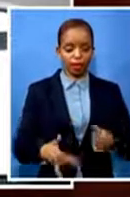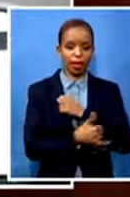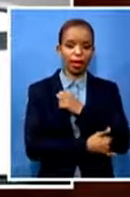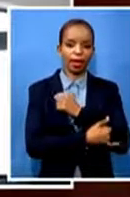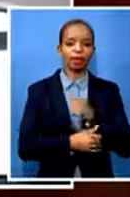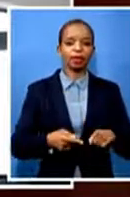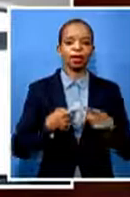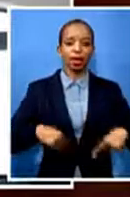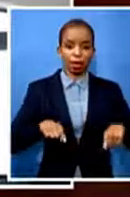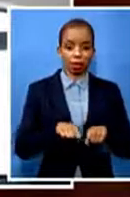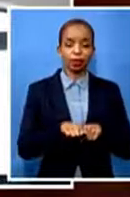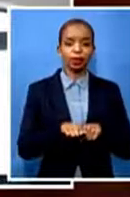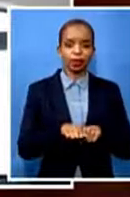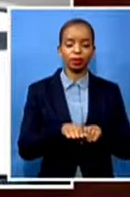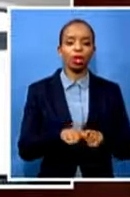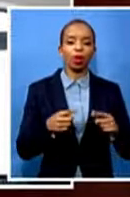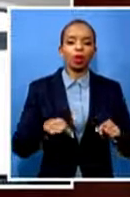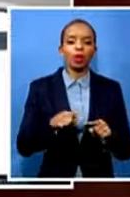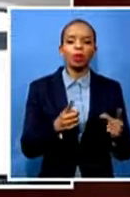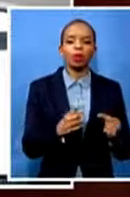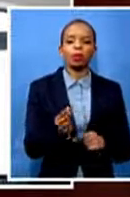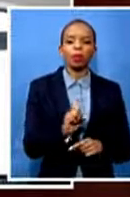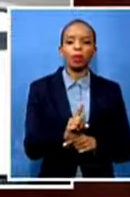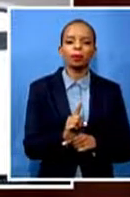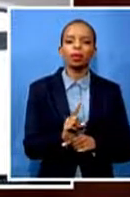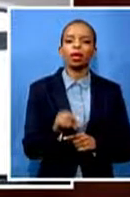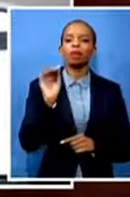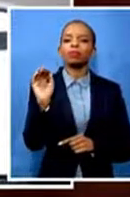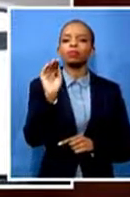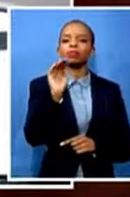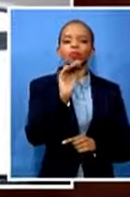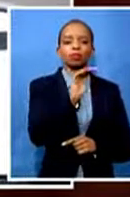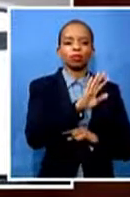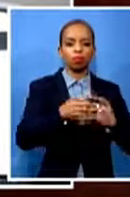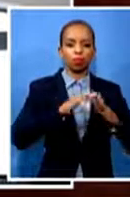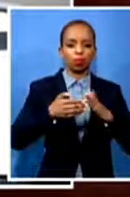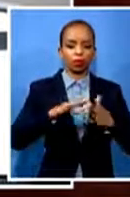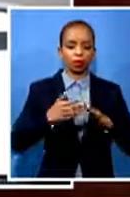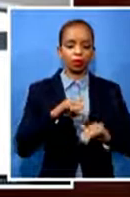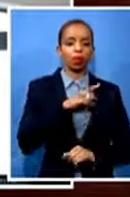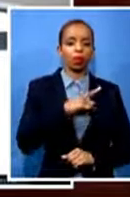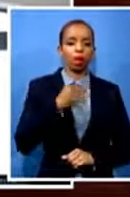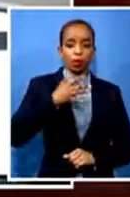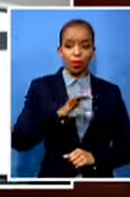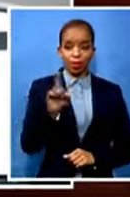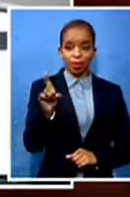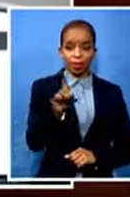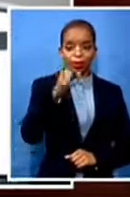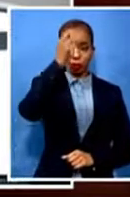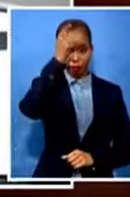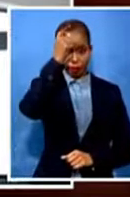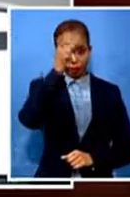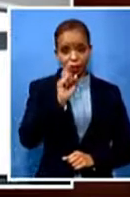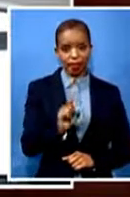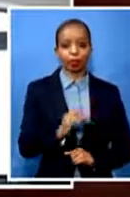communities to ensure that at least they understand these processes. Unfortunately, with this pandemic, there were provinces